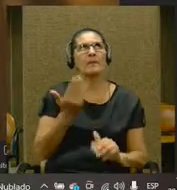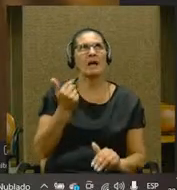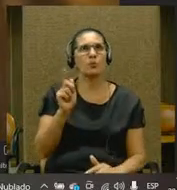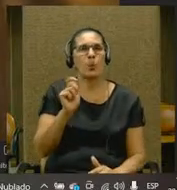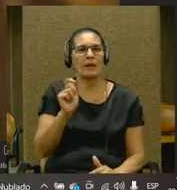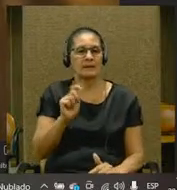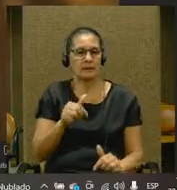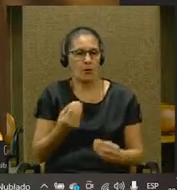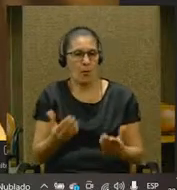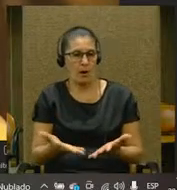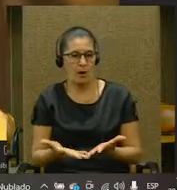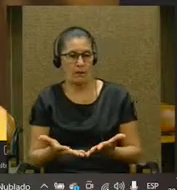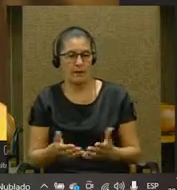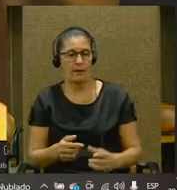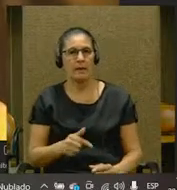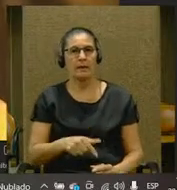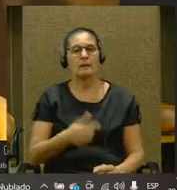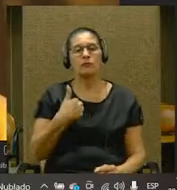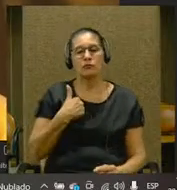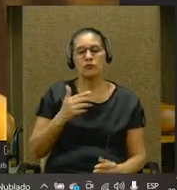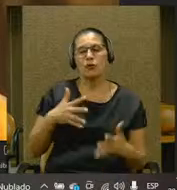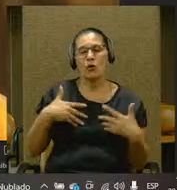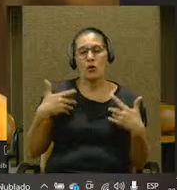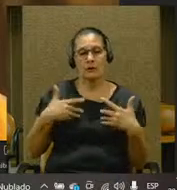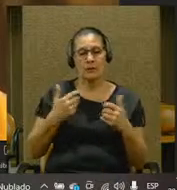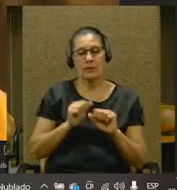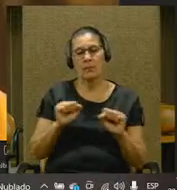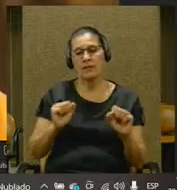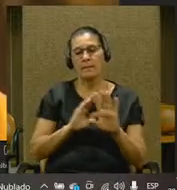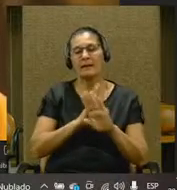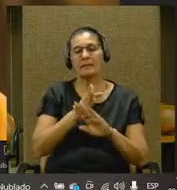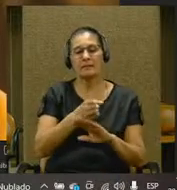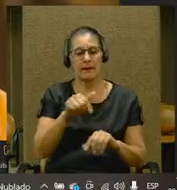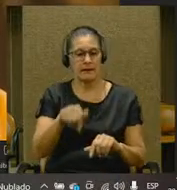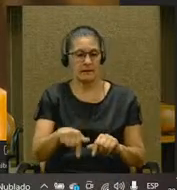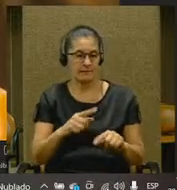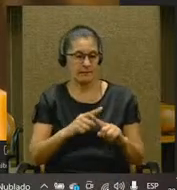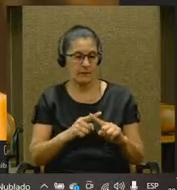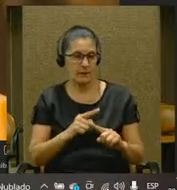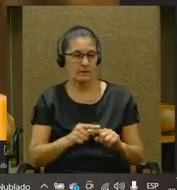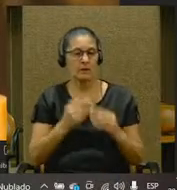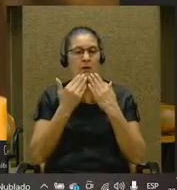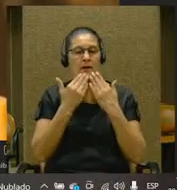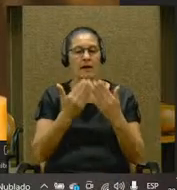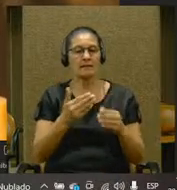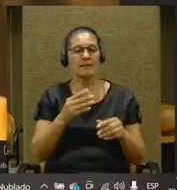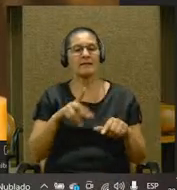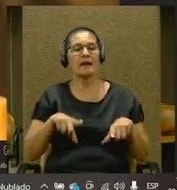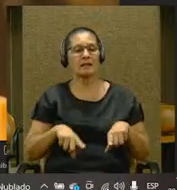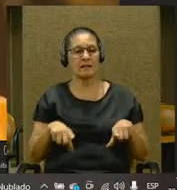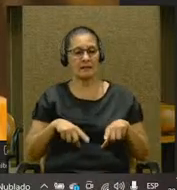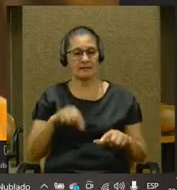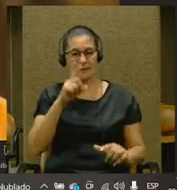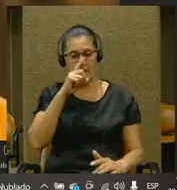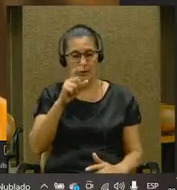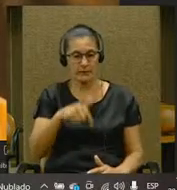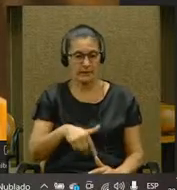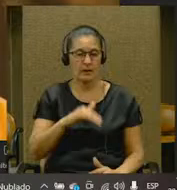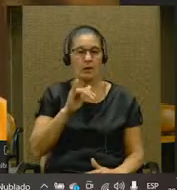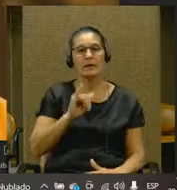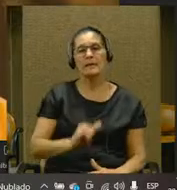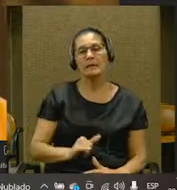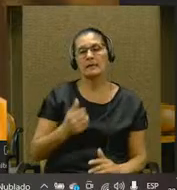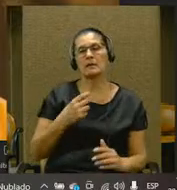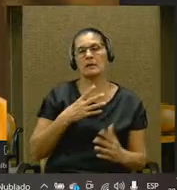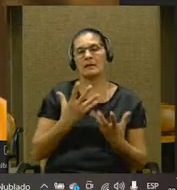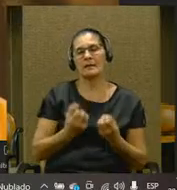be able to participate in this event, co-sponsor with the Intendencia, and look forward to the conversation. So thank you very much.